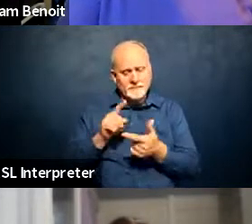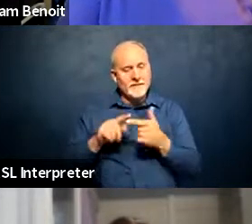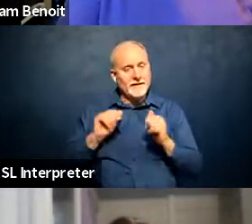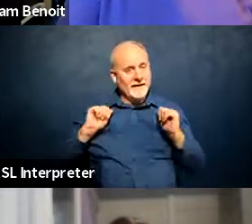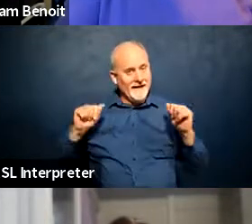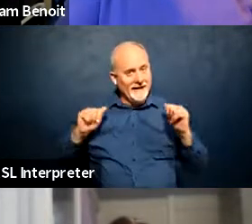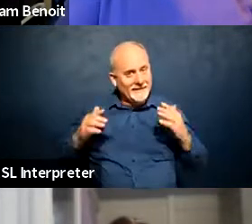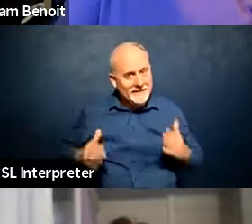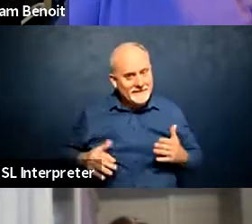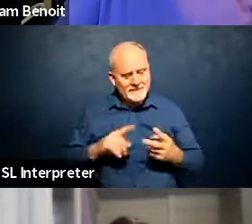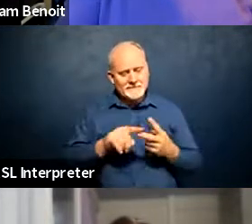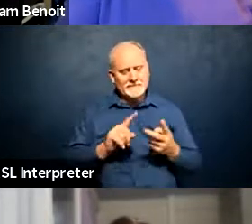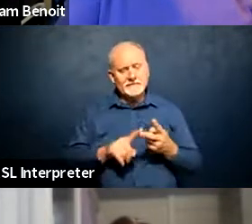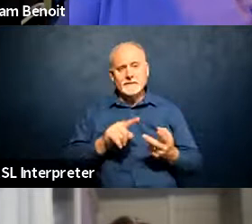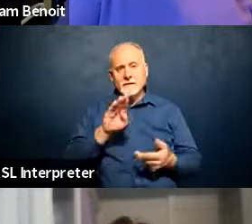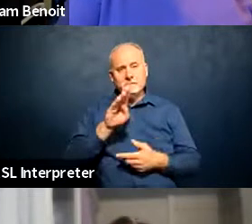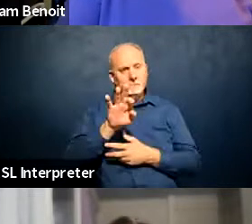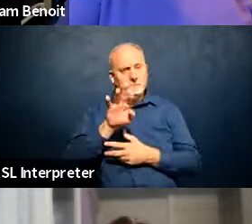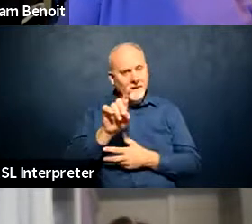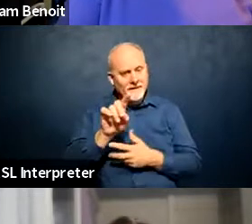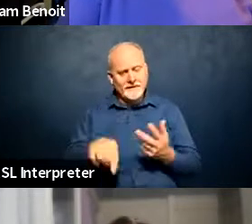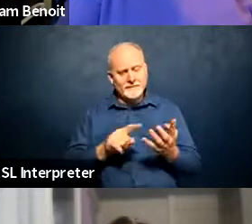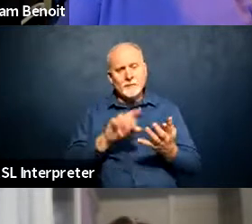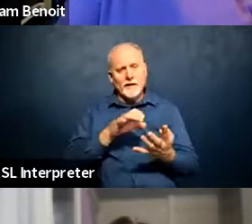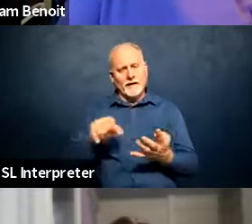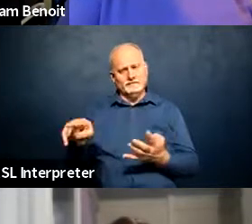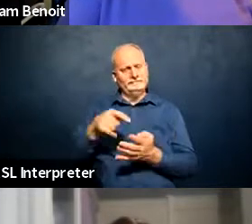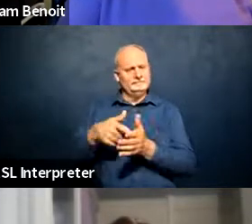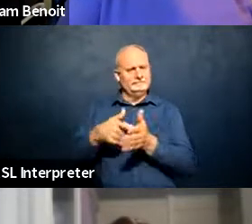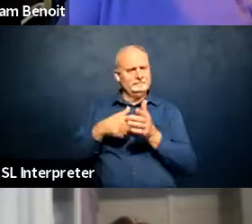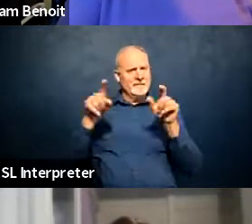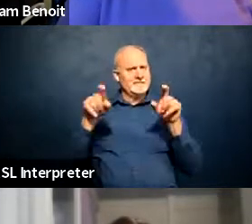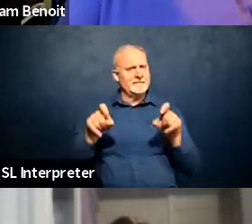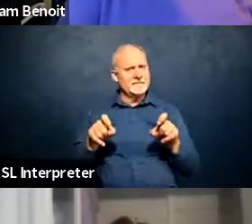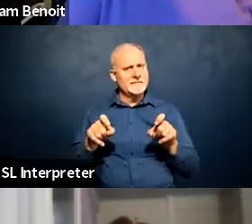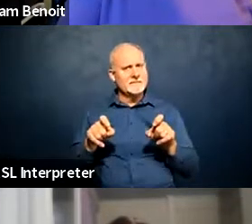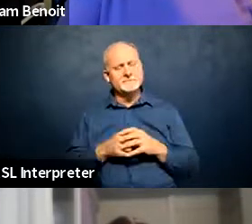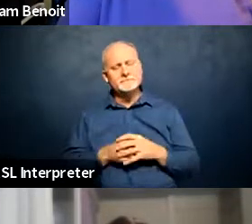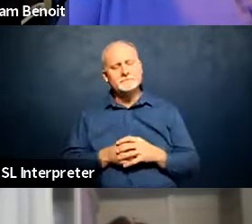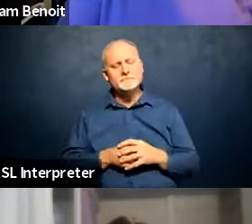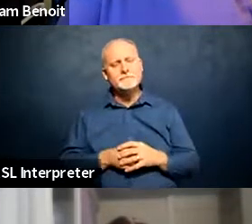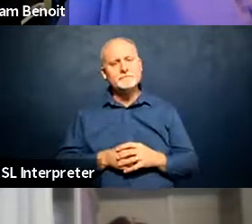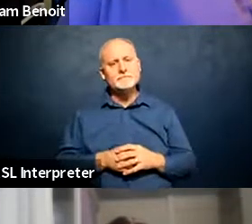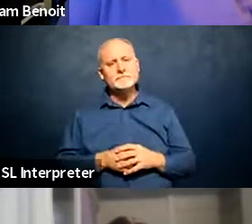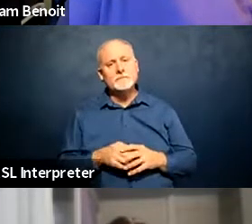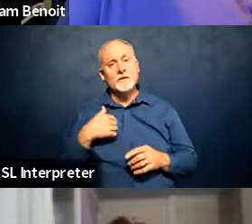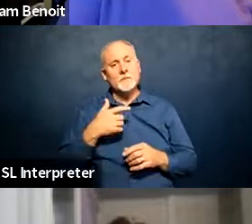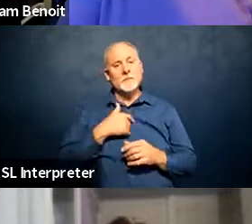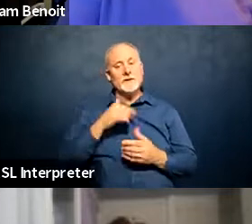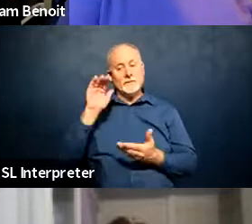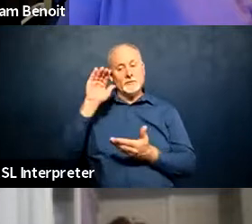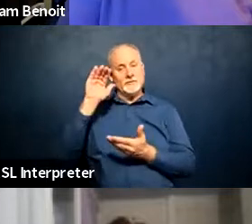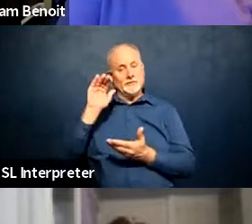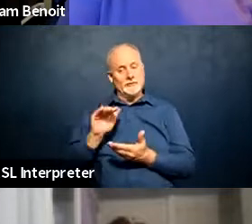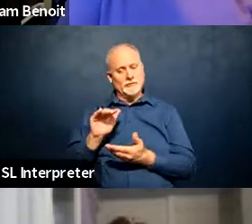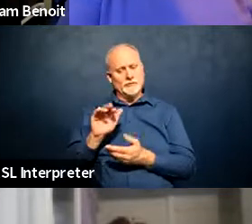bands and choir, they fit into that category for testing. We also realize with the fact that we reduced the